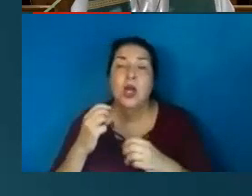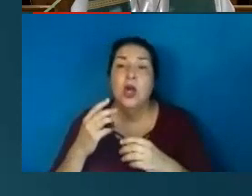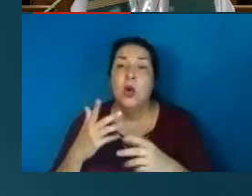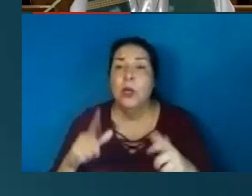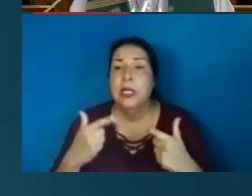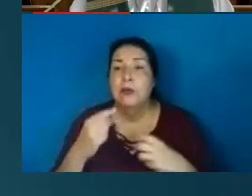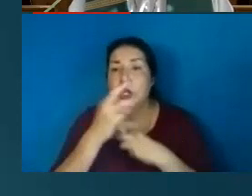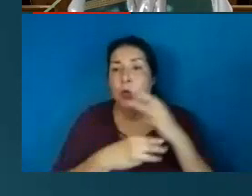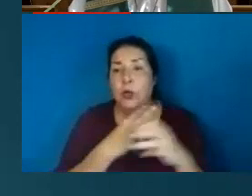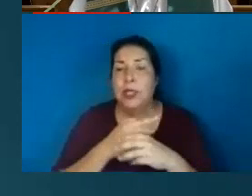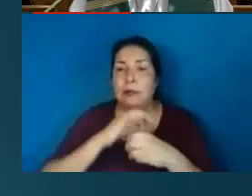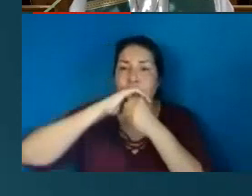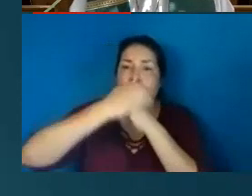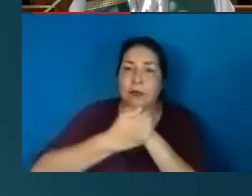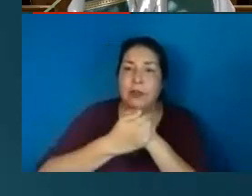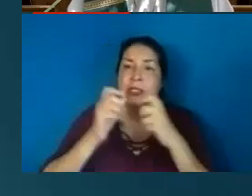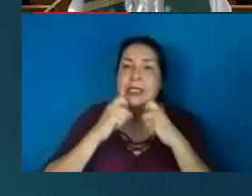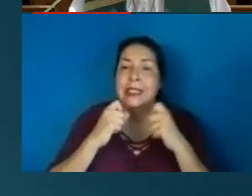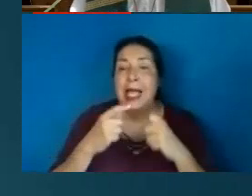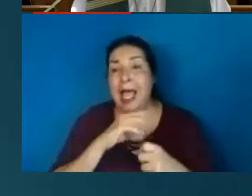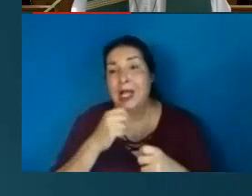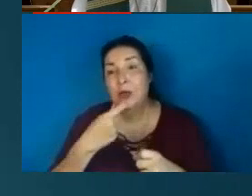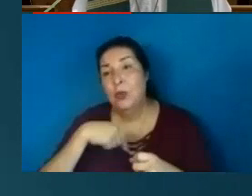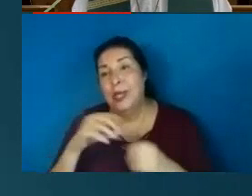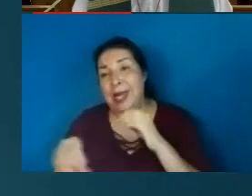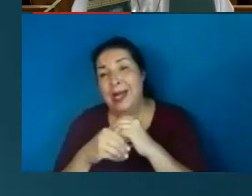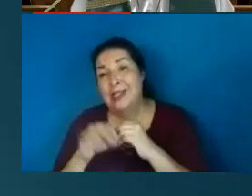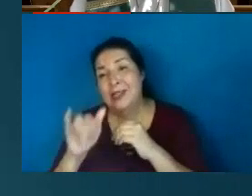sin, and we add to that sin that surrounds us.